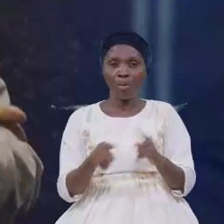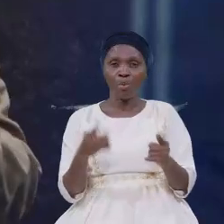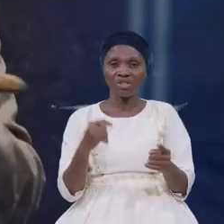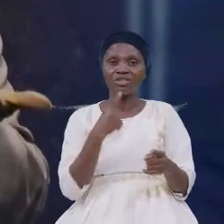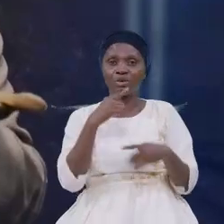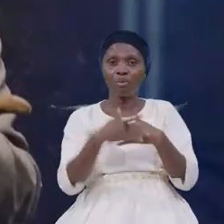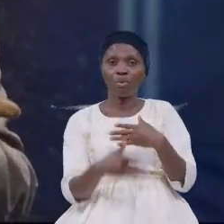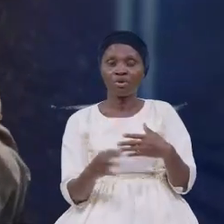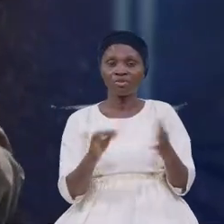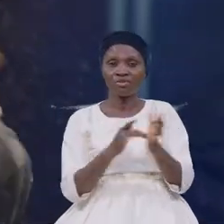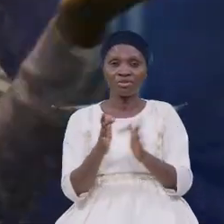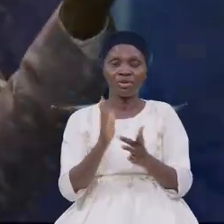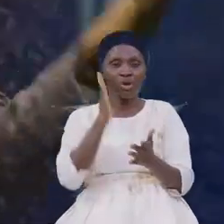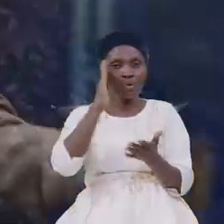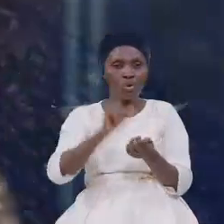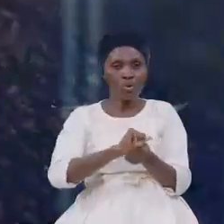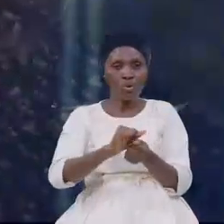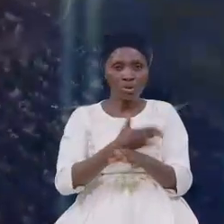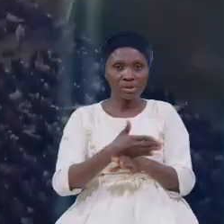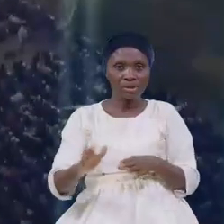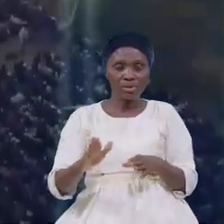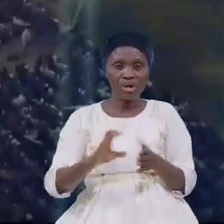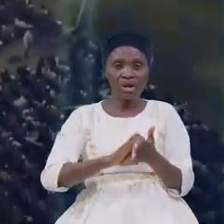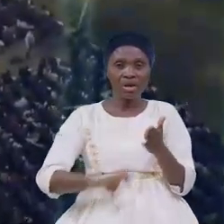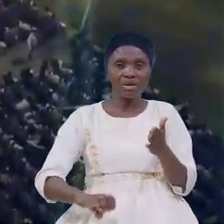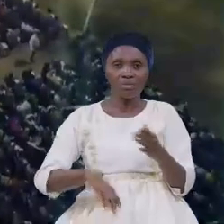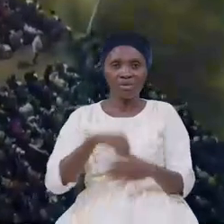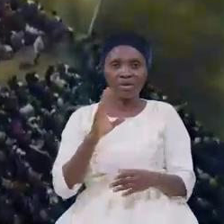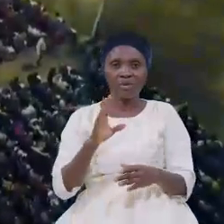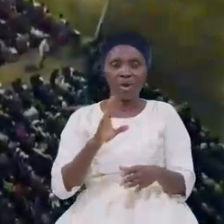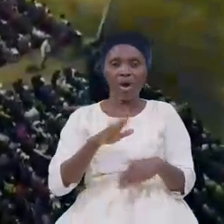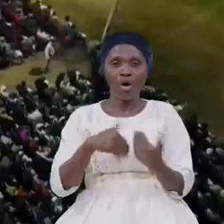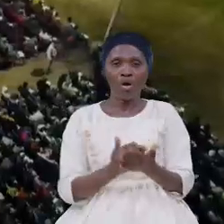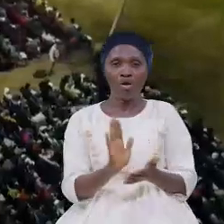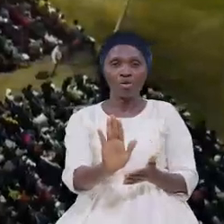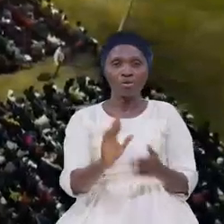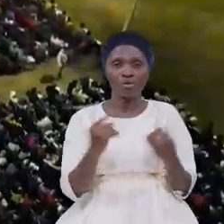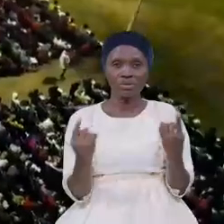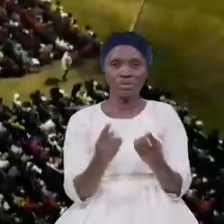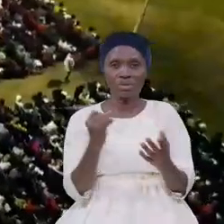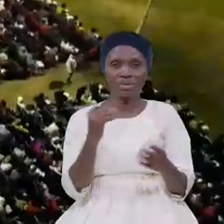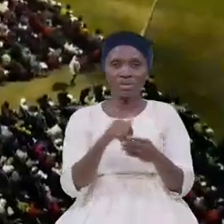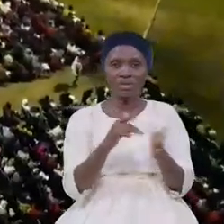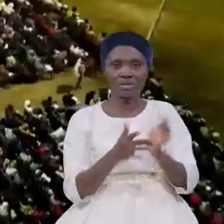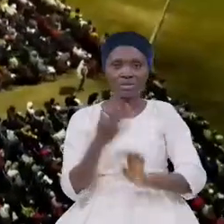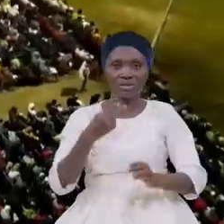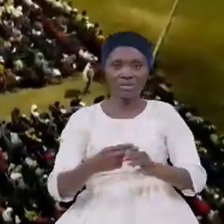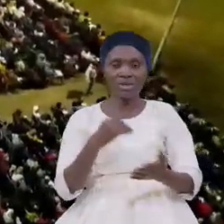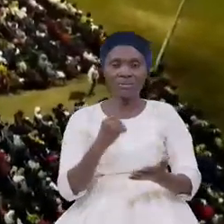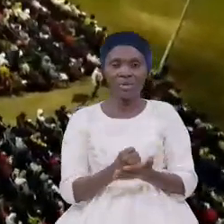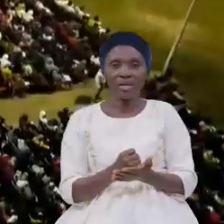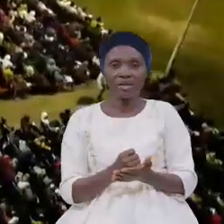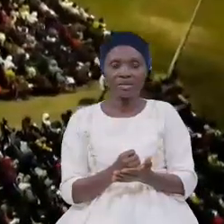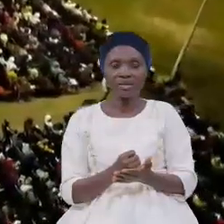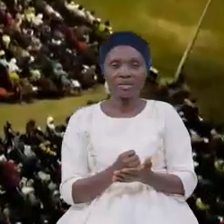will wash away, blot away all your sin in Jesus' name.